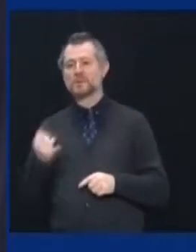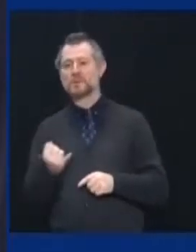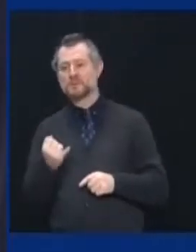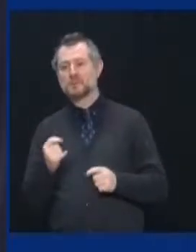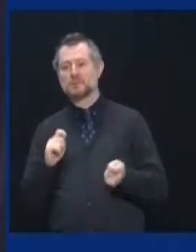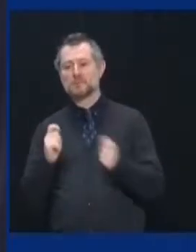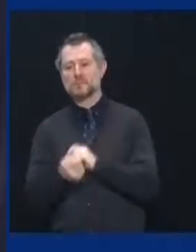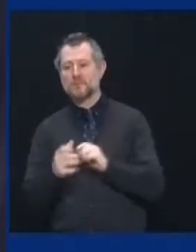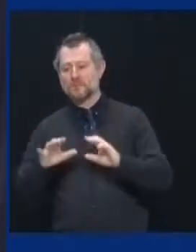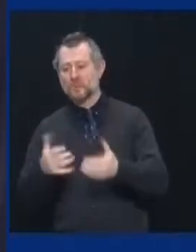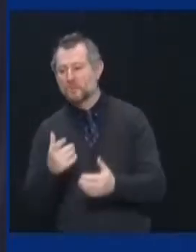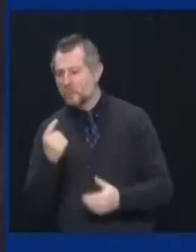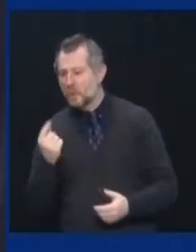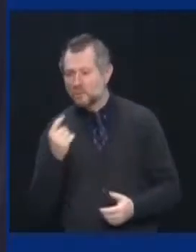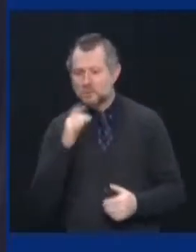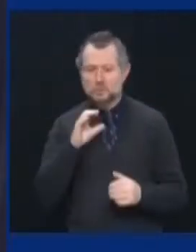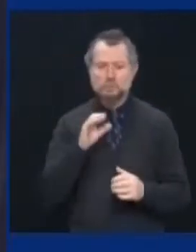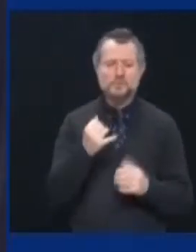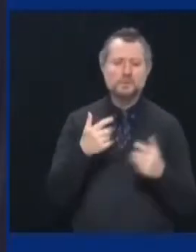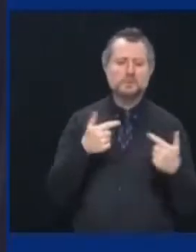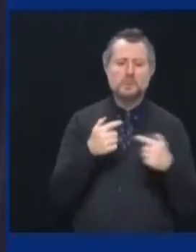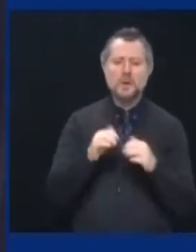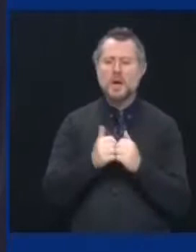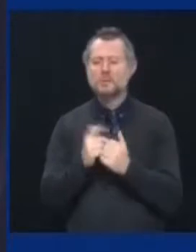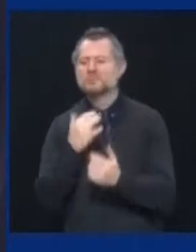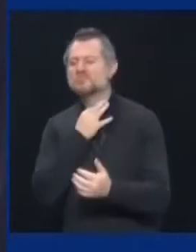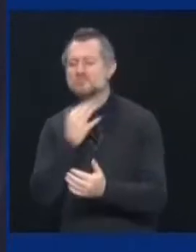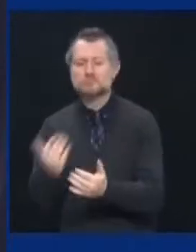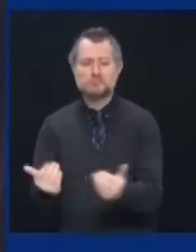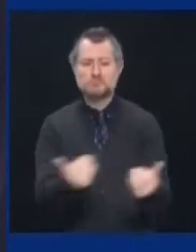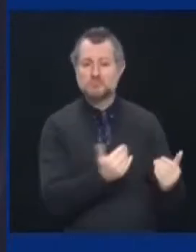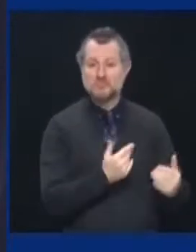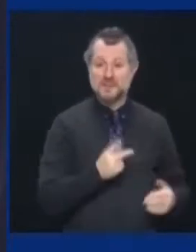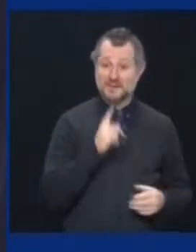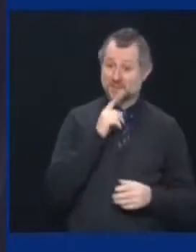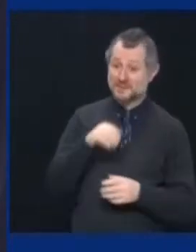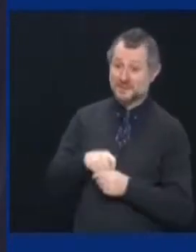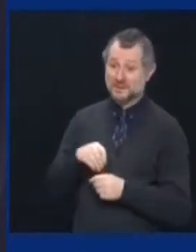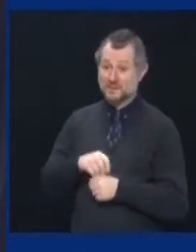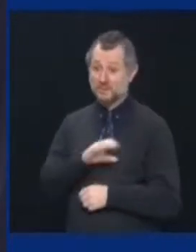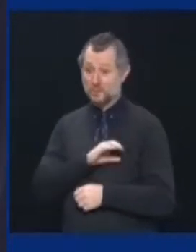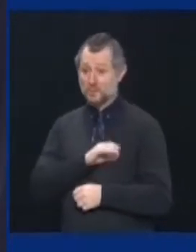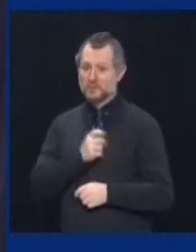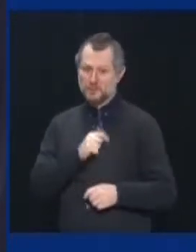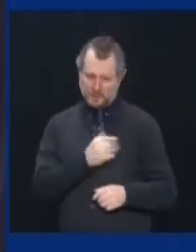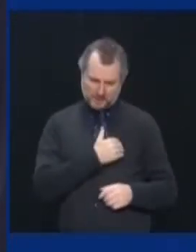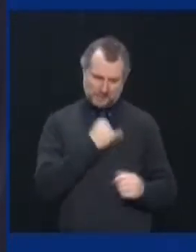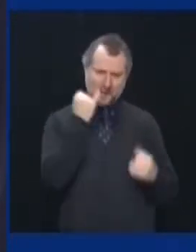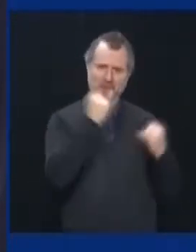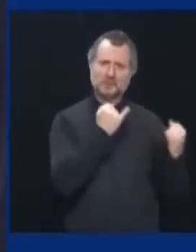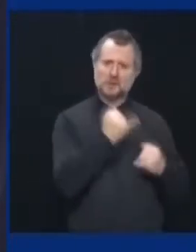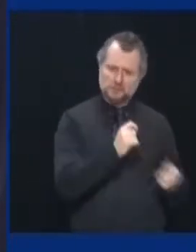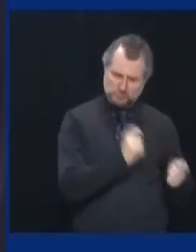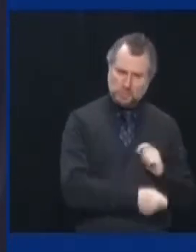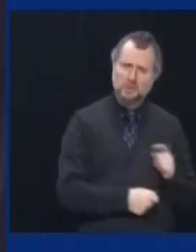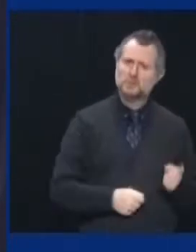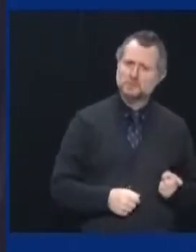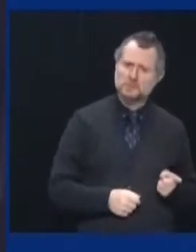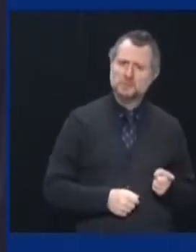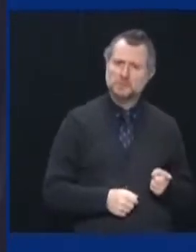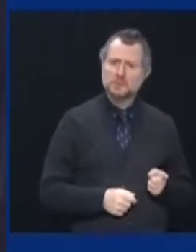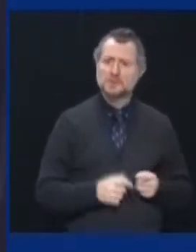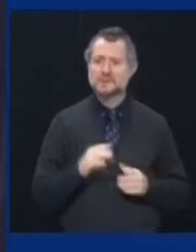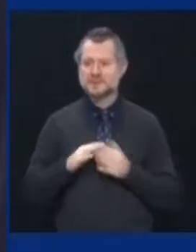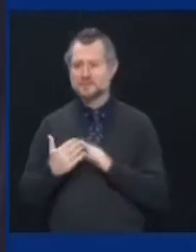reform the police department? You have people within the police department who have ideas on reform. And the city council has